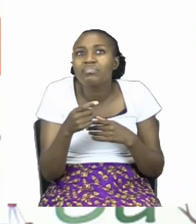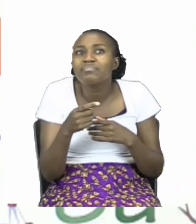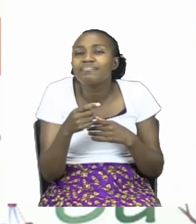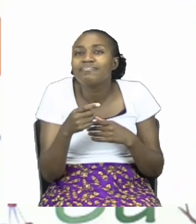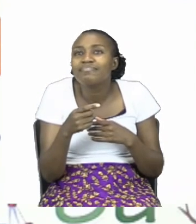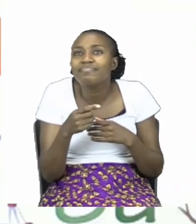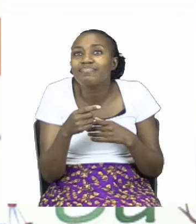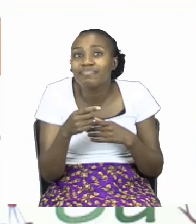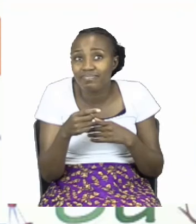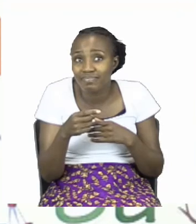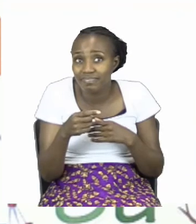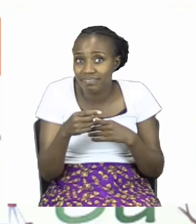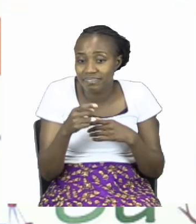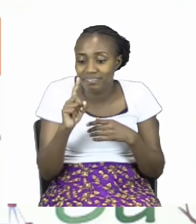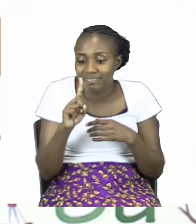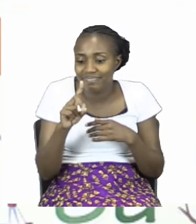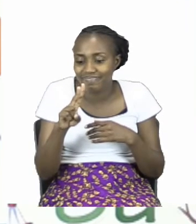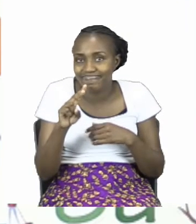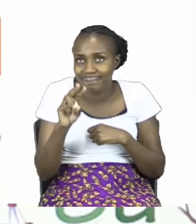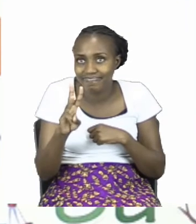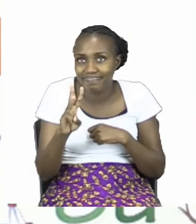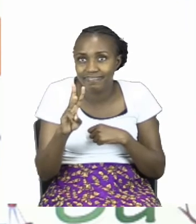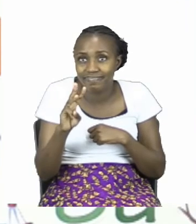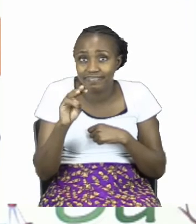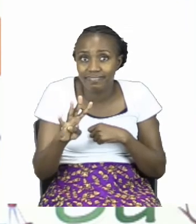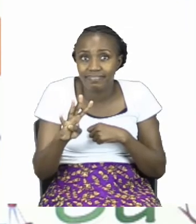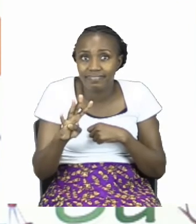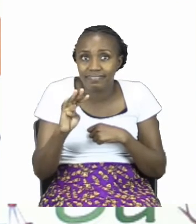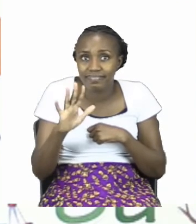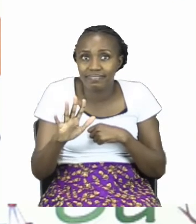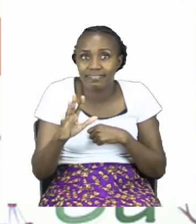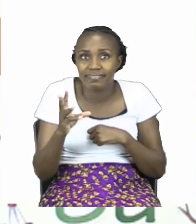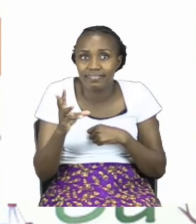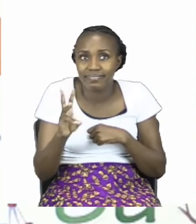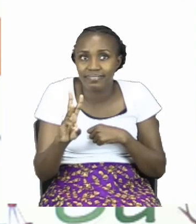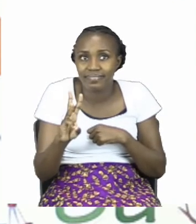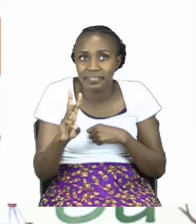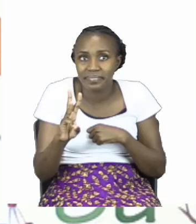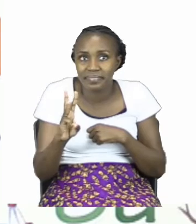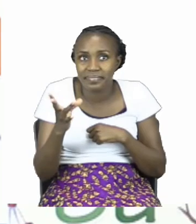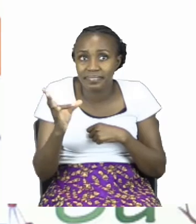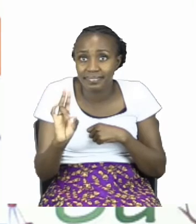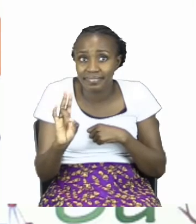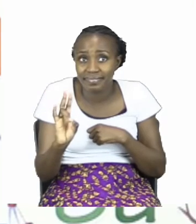do we have? 1, 2, 3, 4, 5,